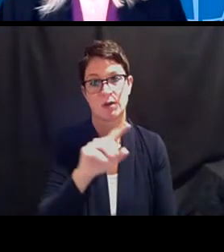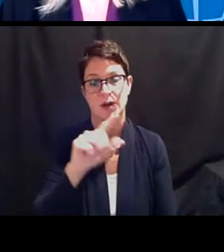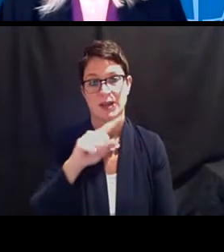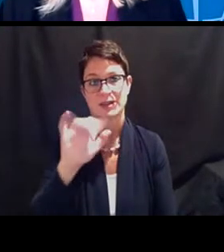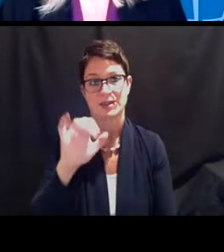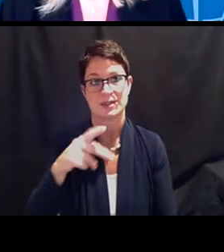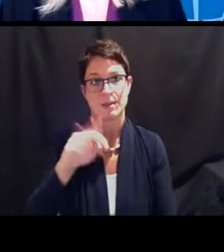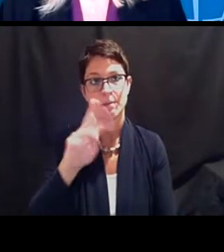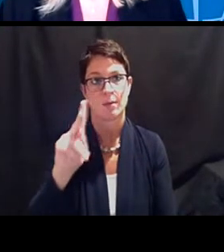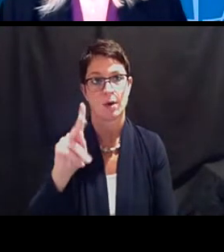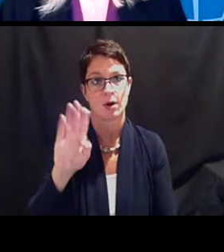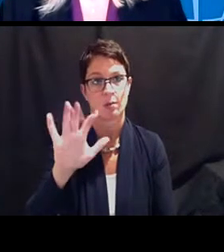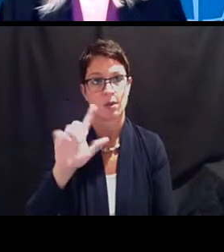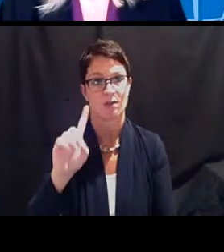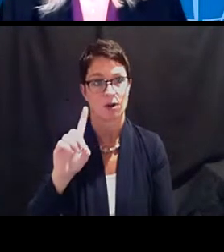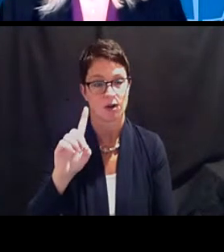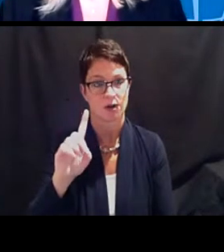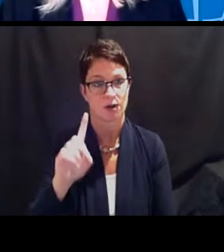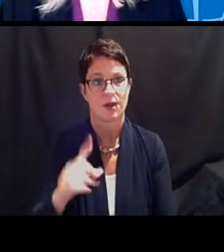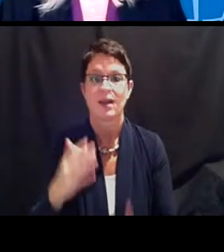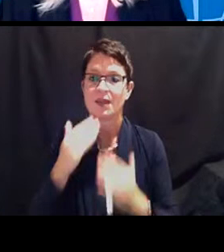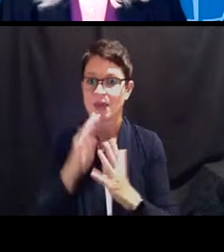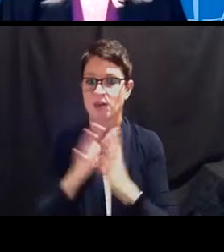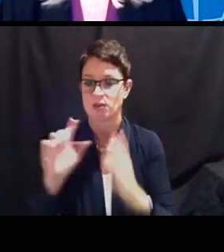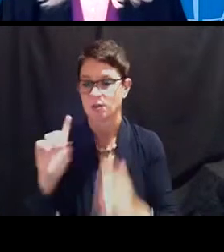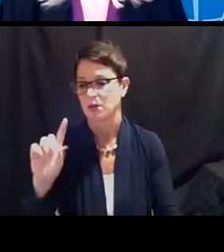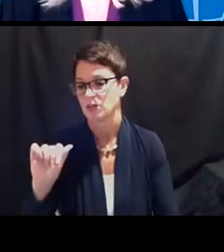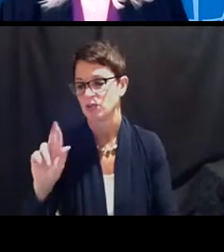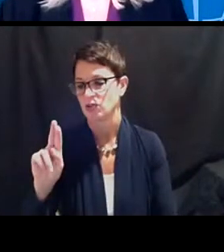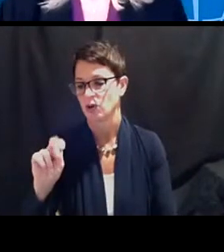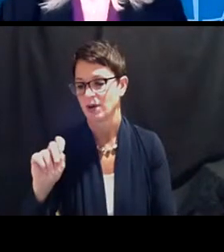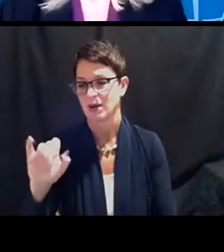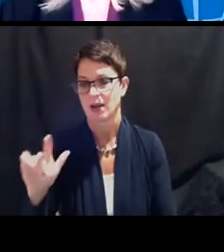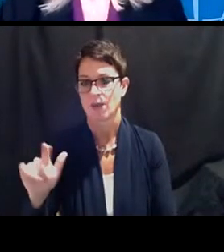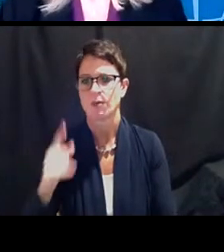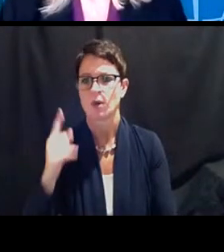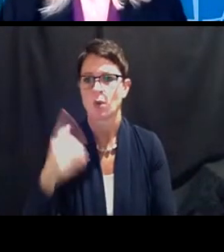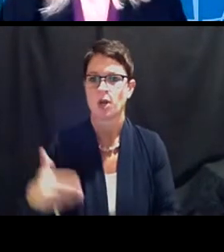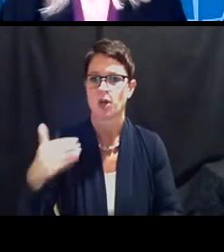Thank you. Thank you very much, Darnell. One of our earlier